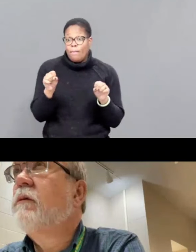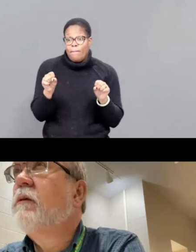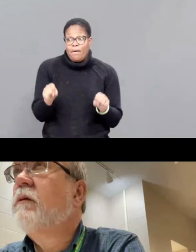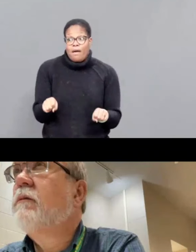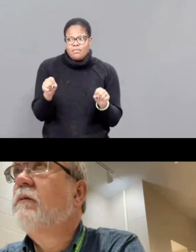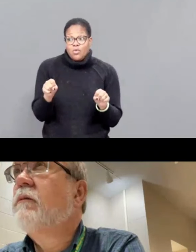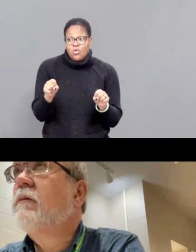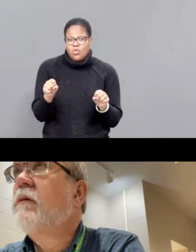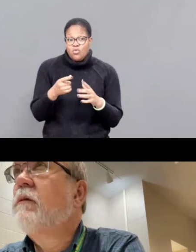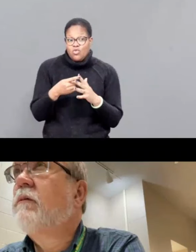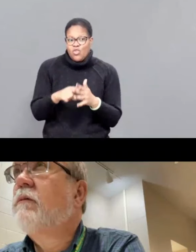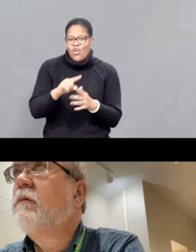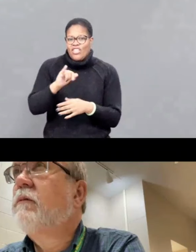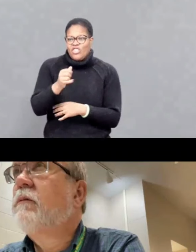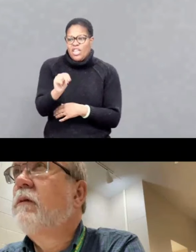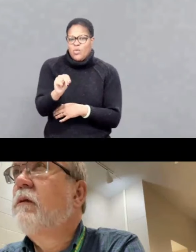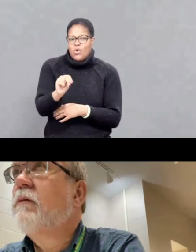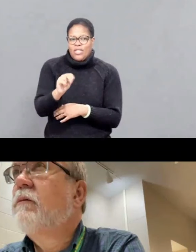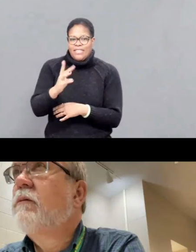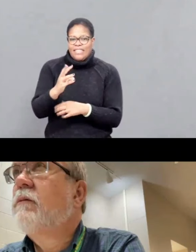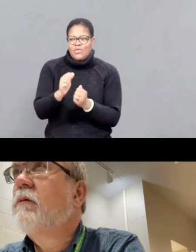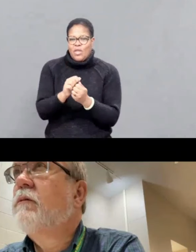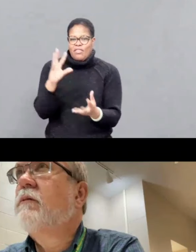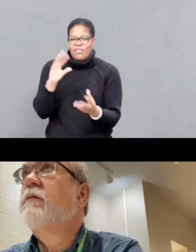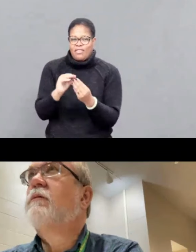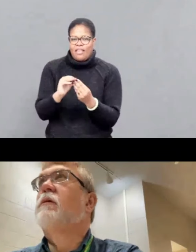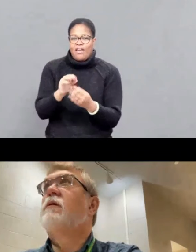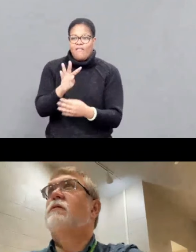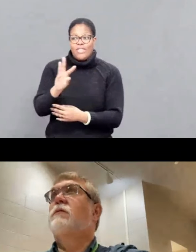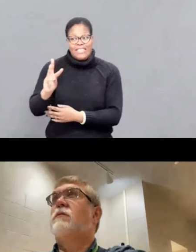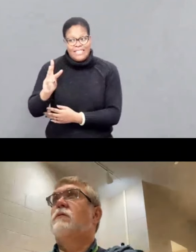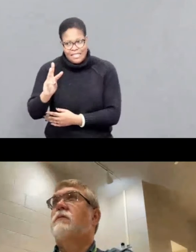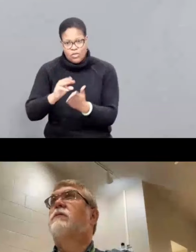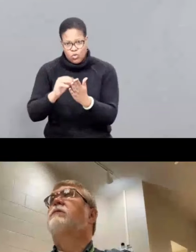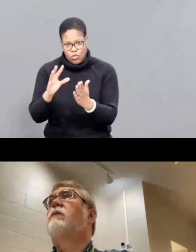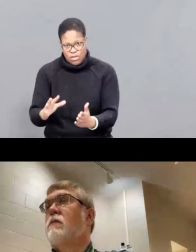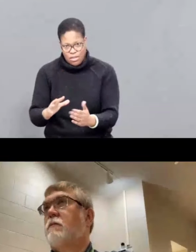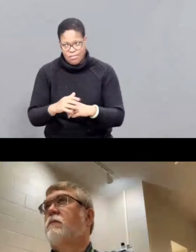could start January 6th with 46 students.